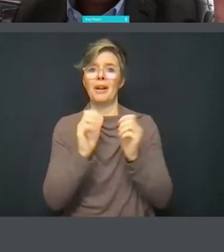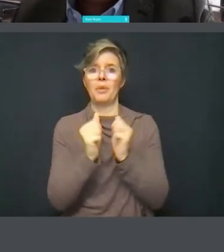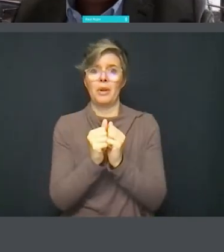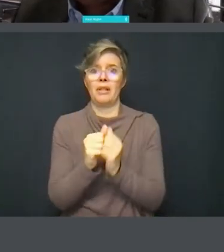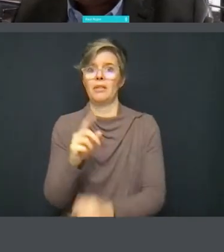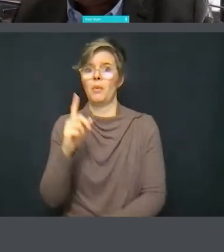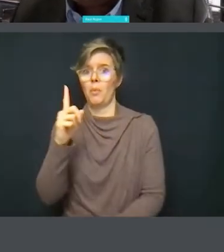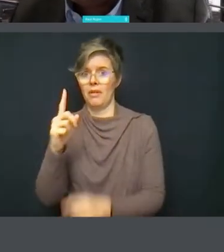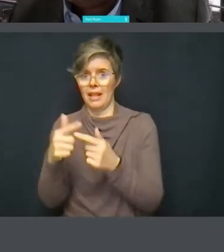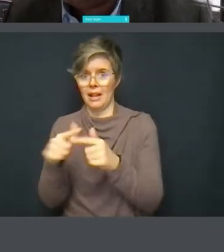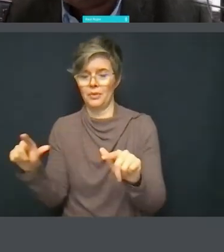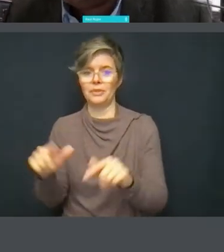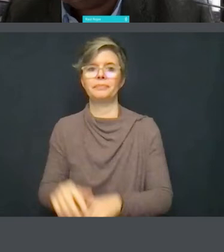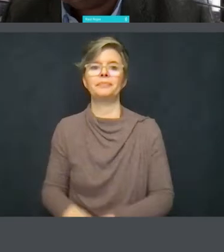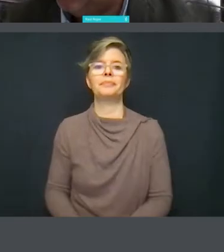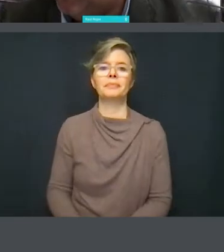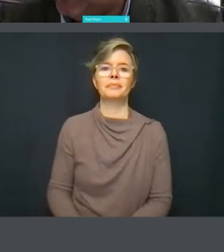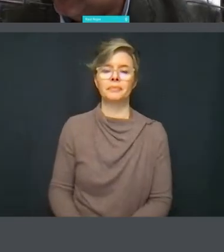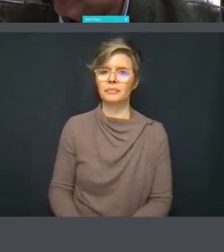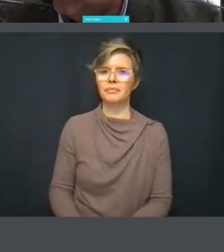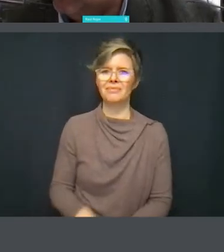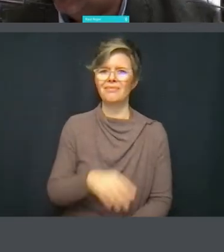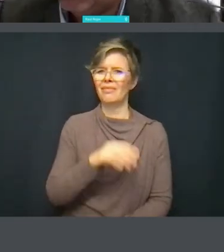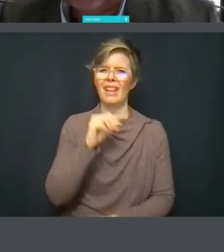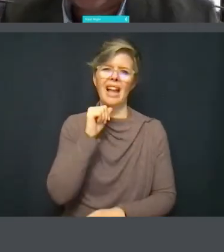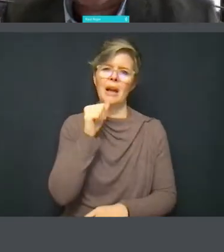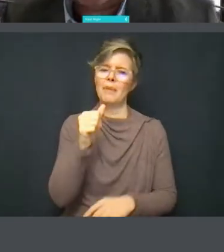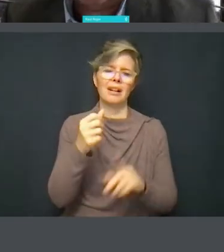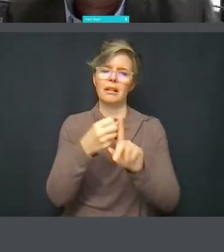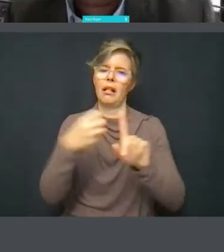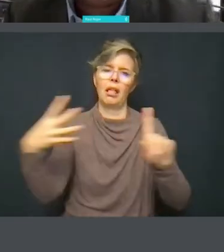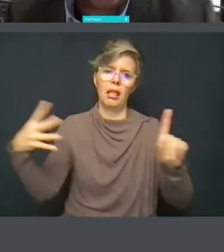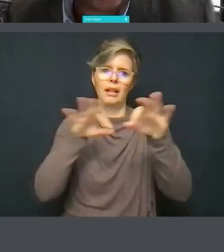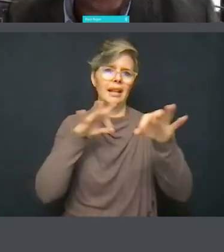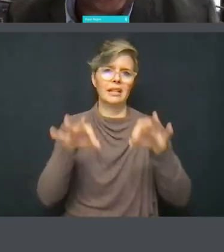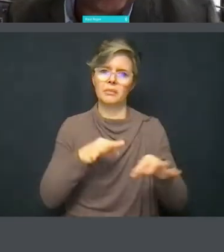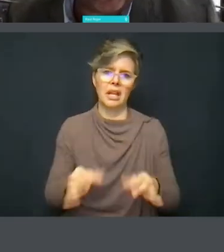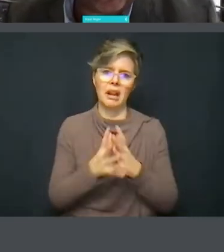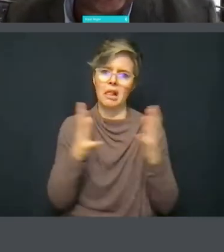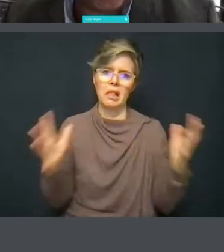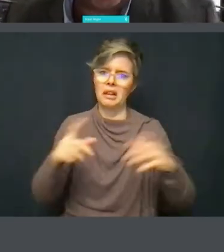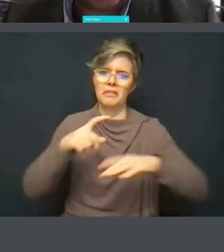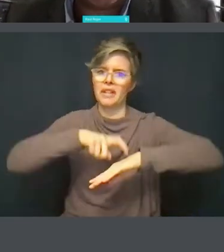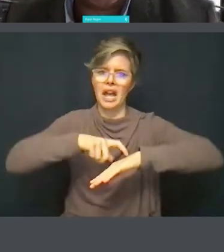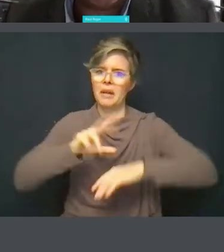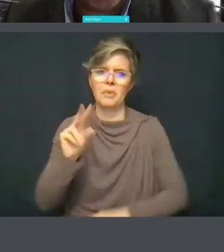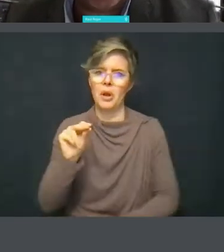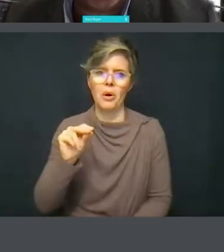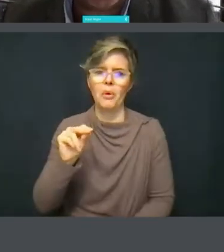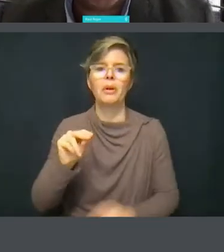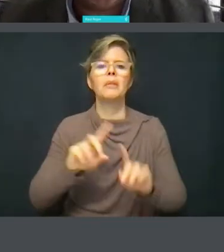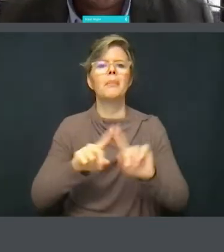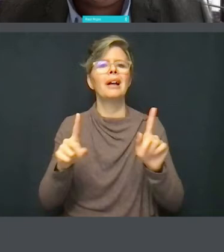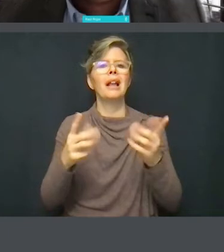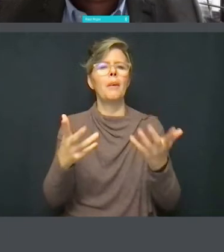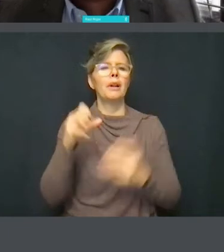Okay, I won't spend too much time on this, but I just kind of want you to see different terms that you might encounter, right?